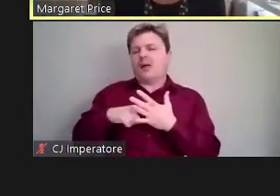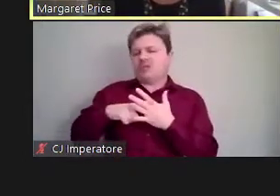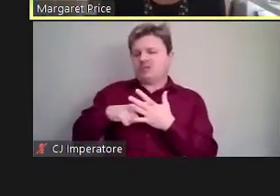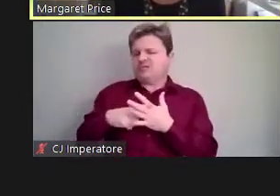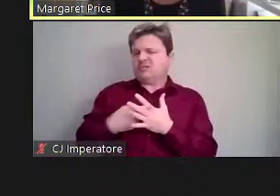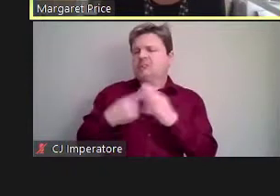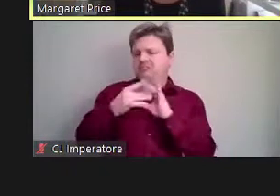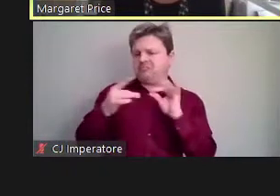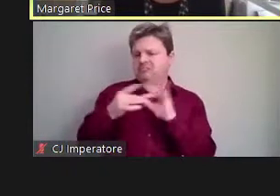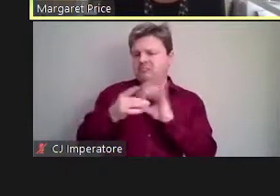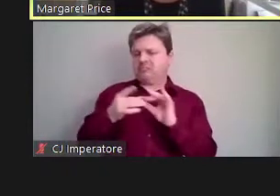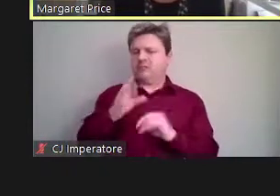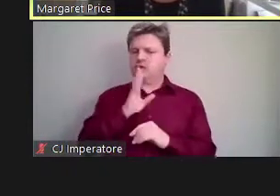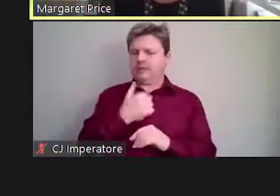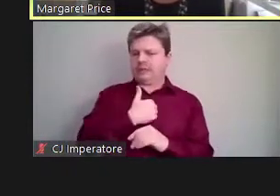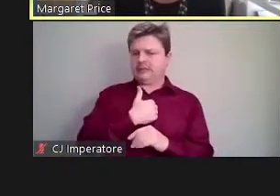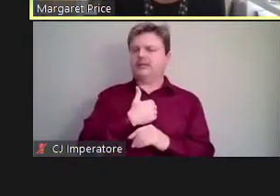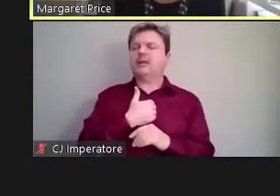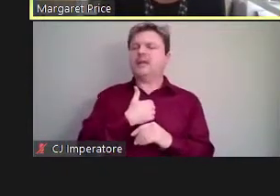discussion mode